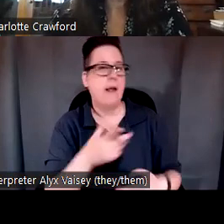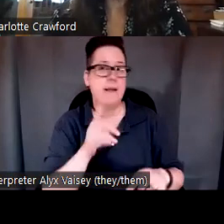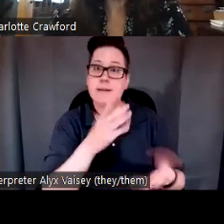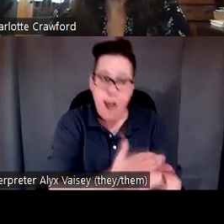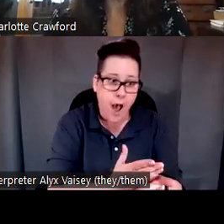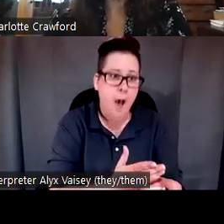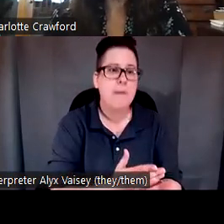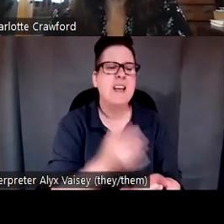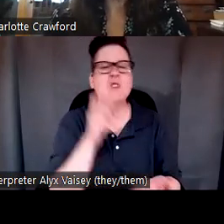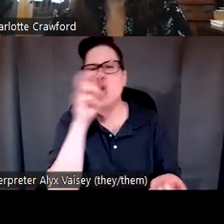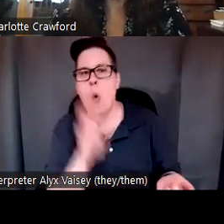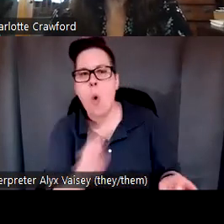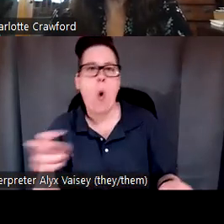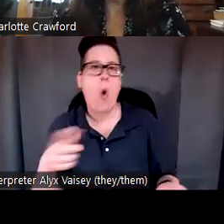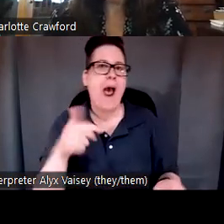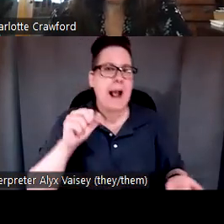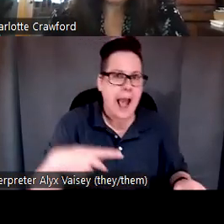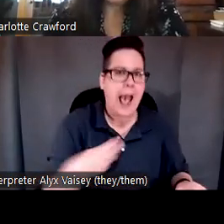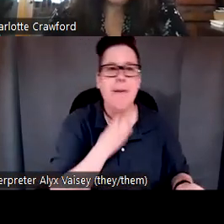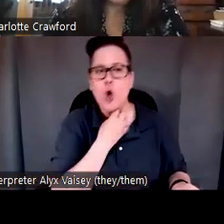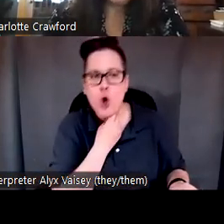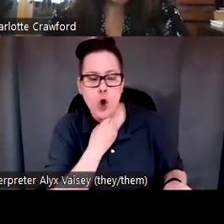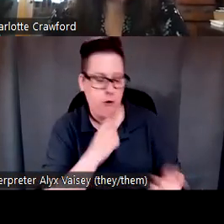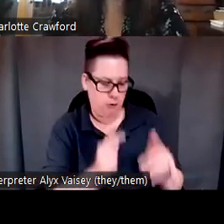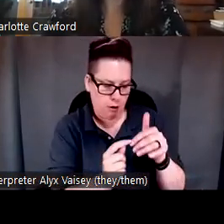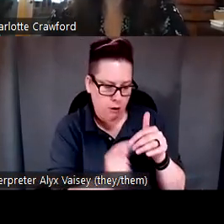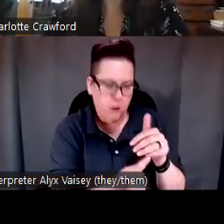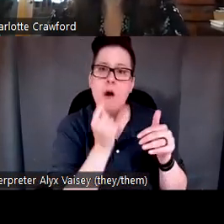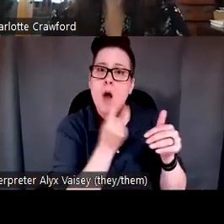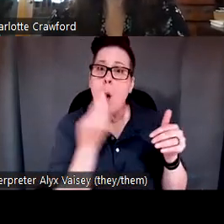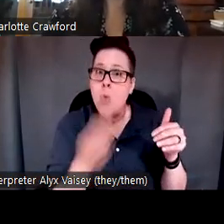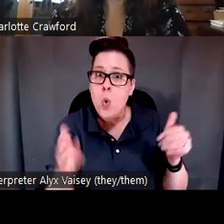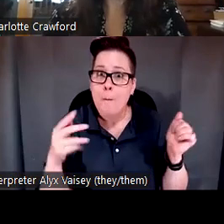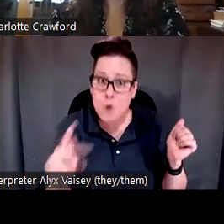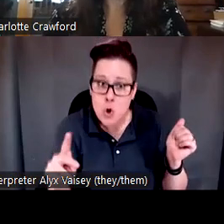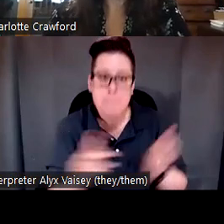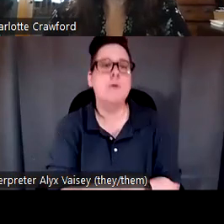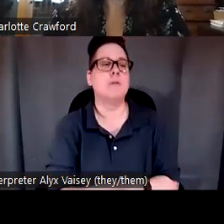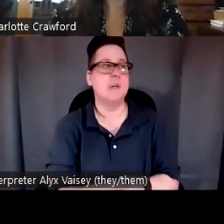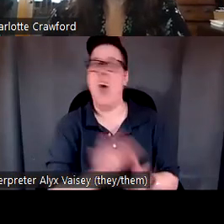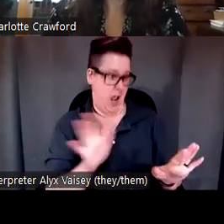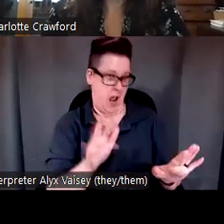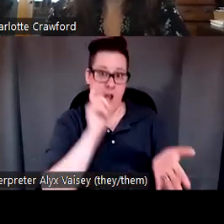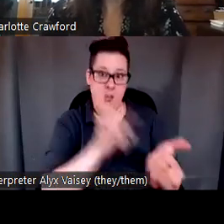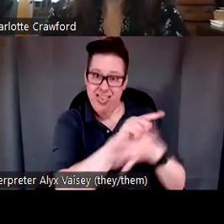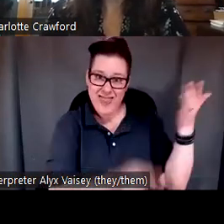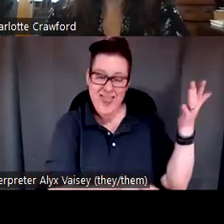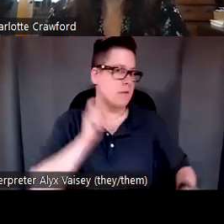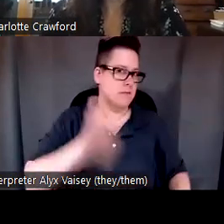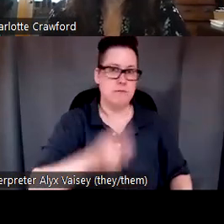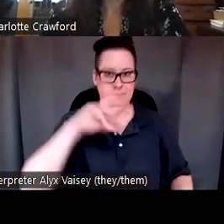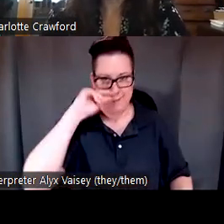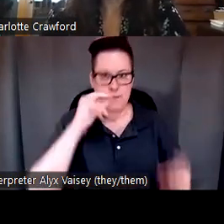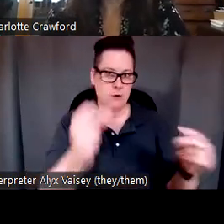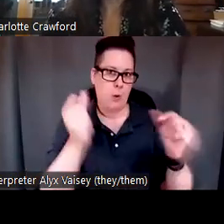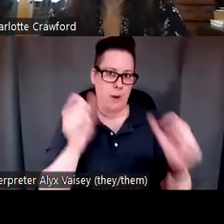or gurgling sounds. Fingernails or lips are blue or purple. Administer Narcan nasal spray as quickly as possible